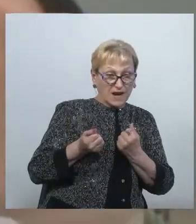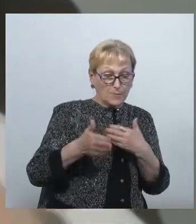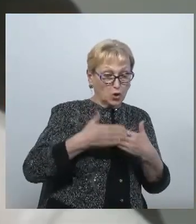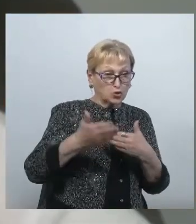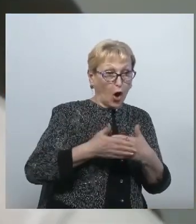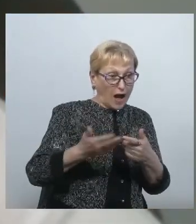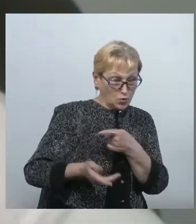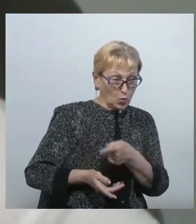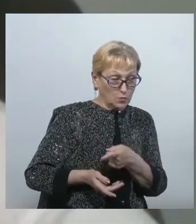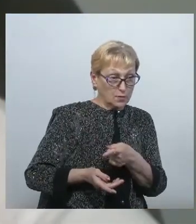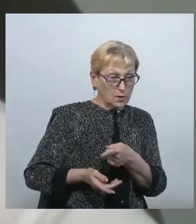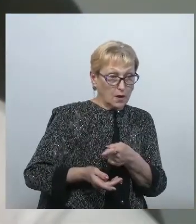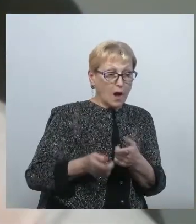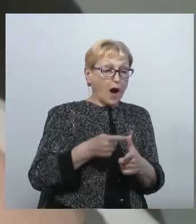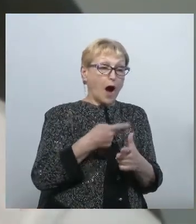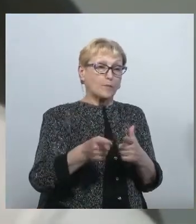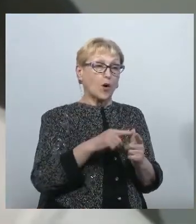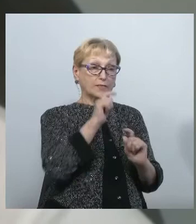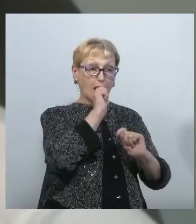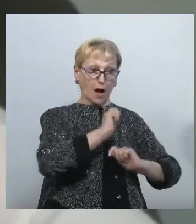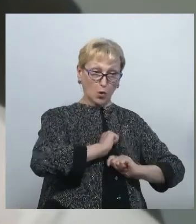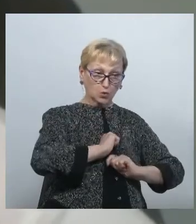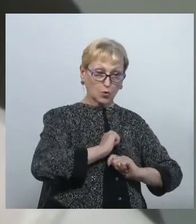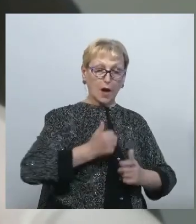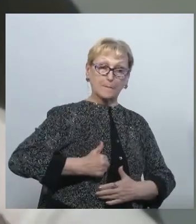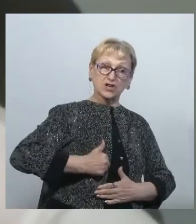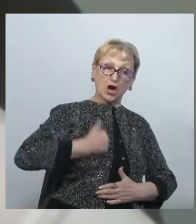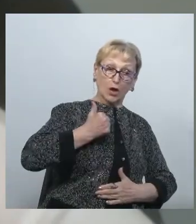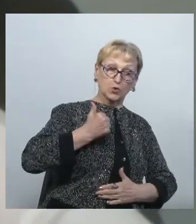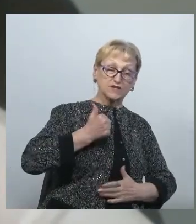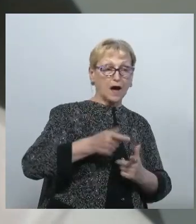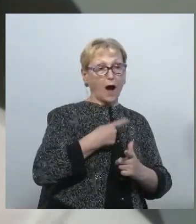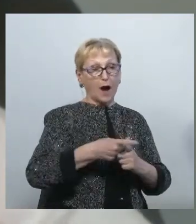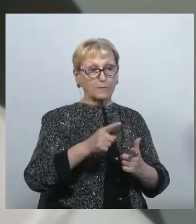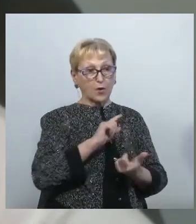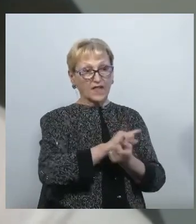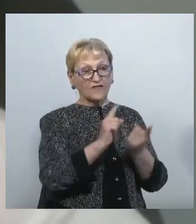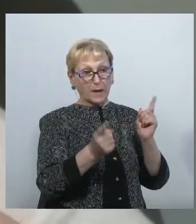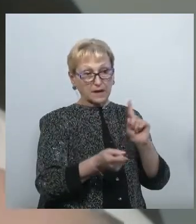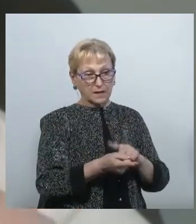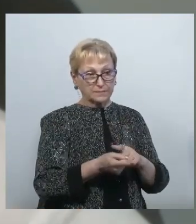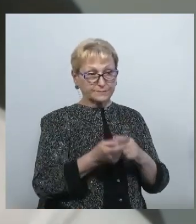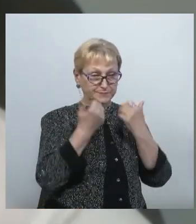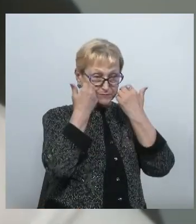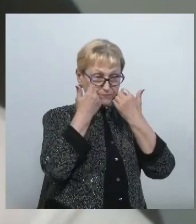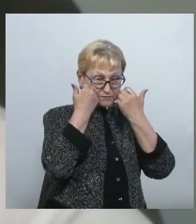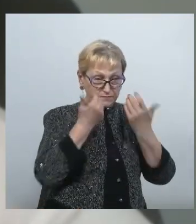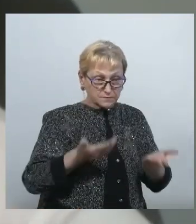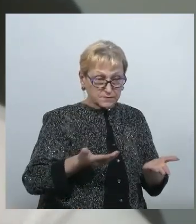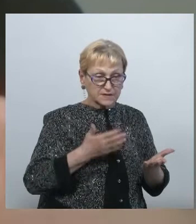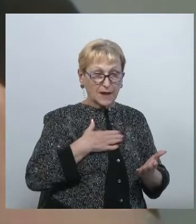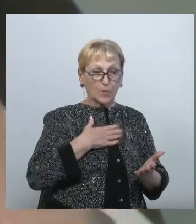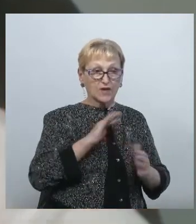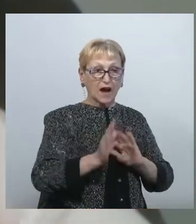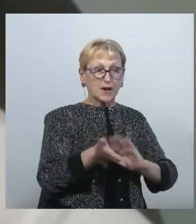get some kind of a complaint or a benefit, and I am proud, or I think it